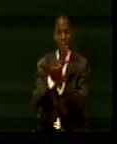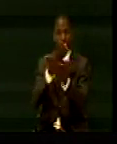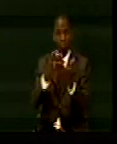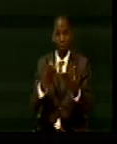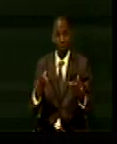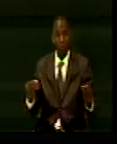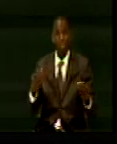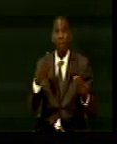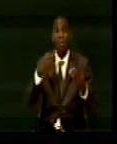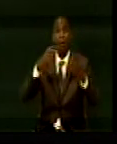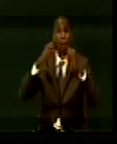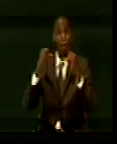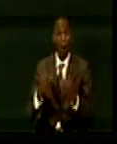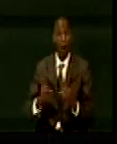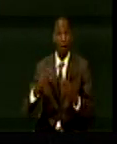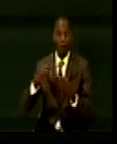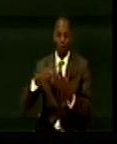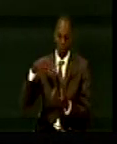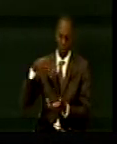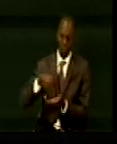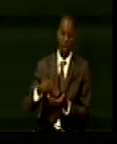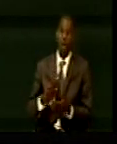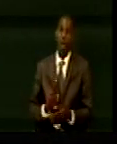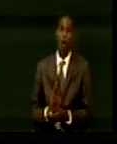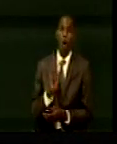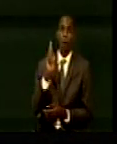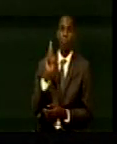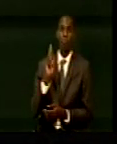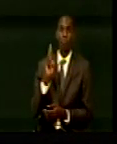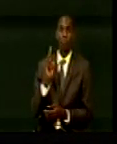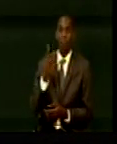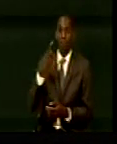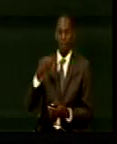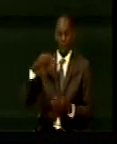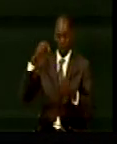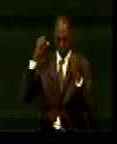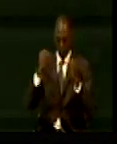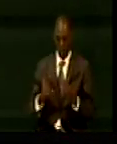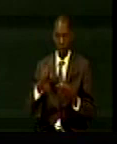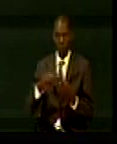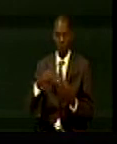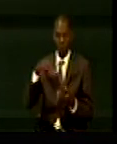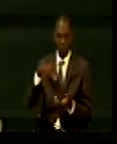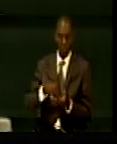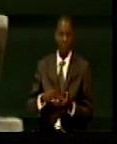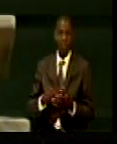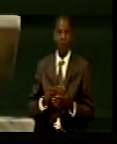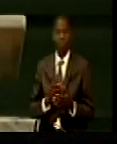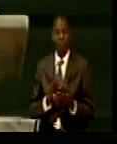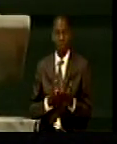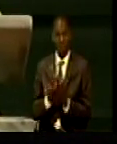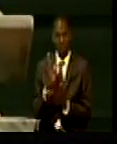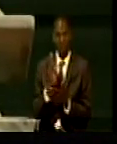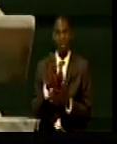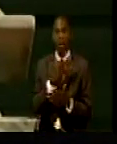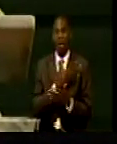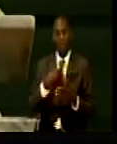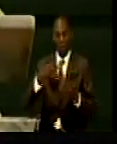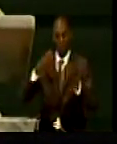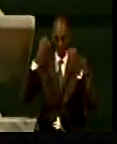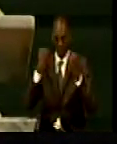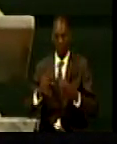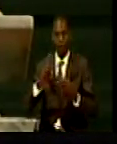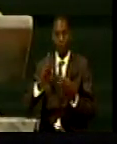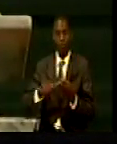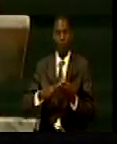power to stand up, the power to stand upright, and the power to stand fast will